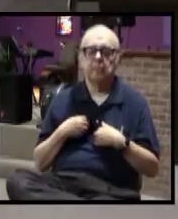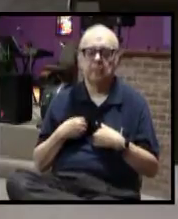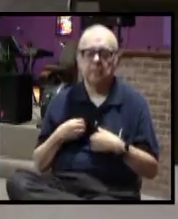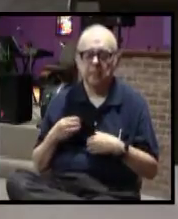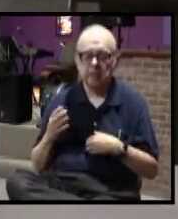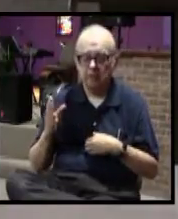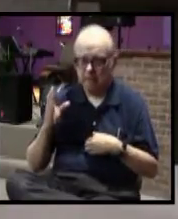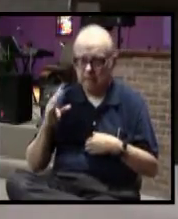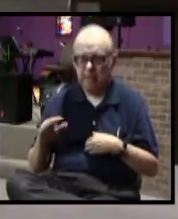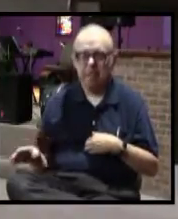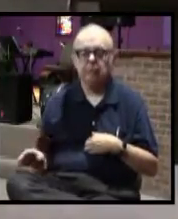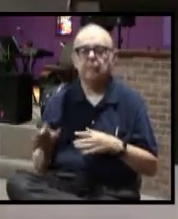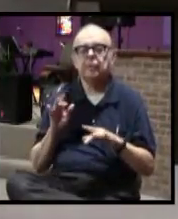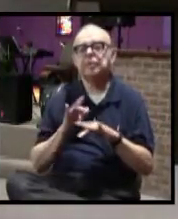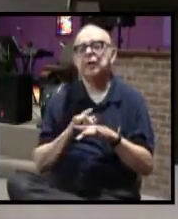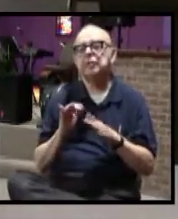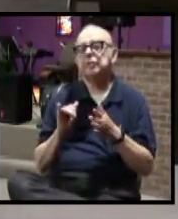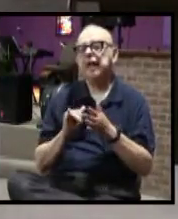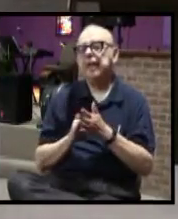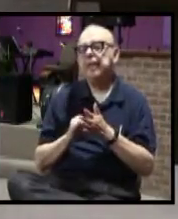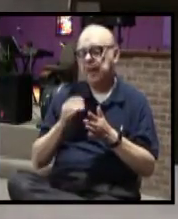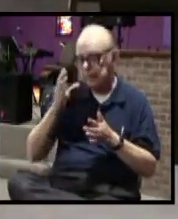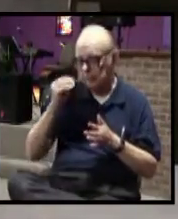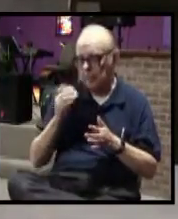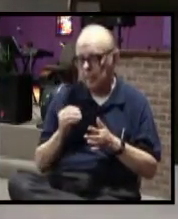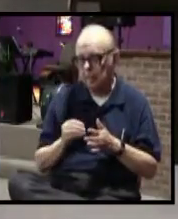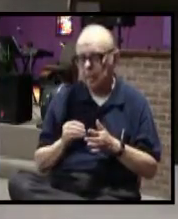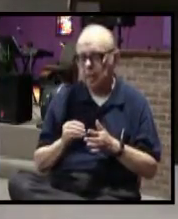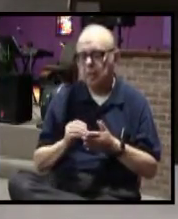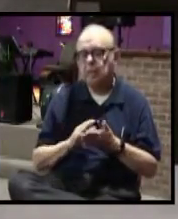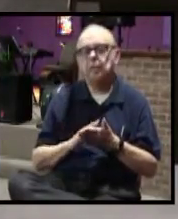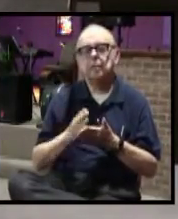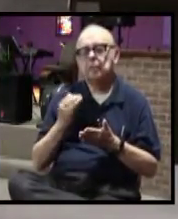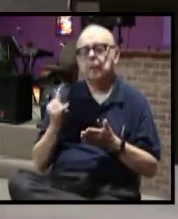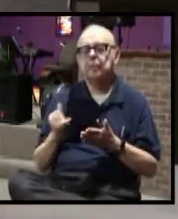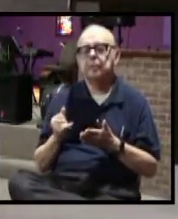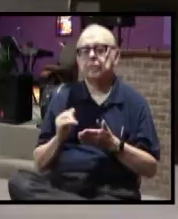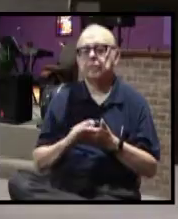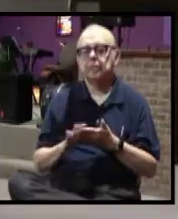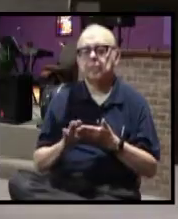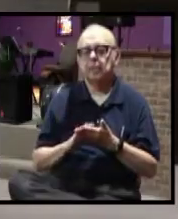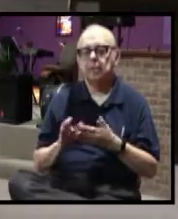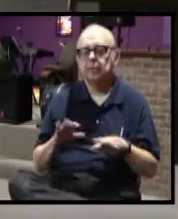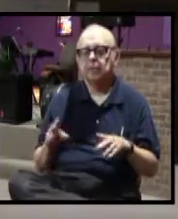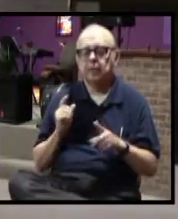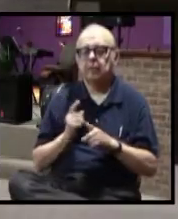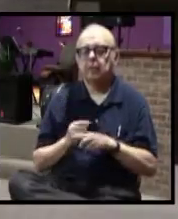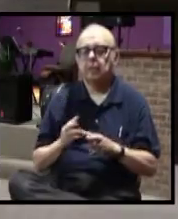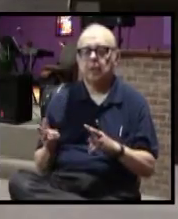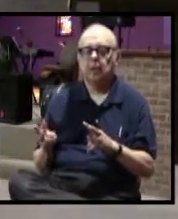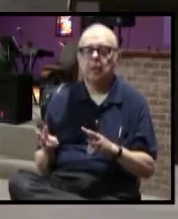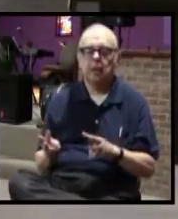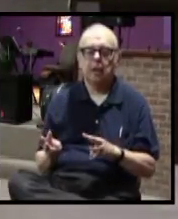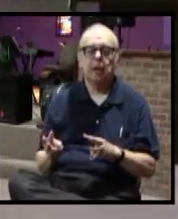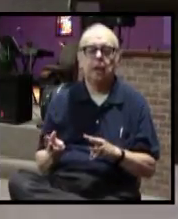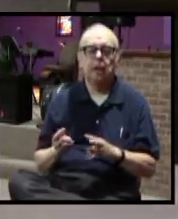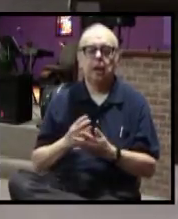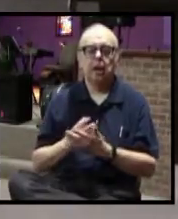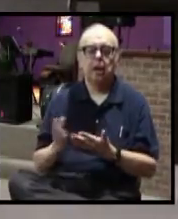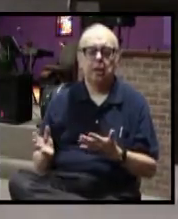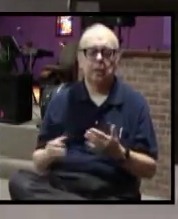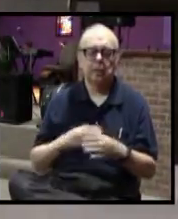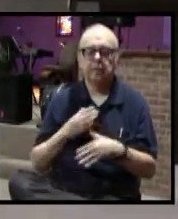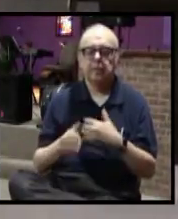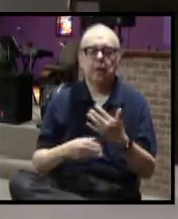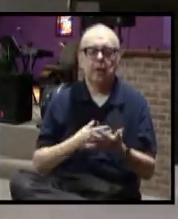voice. And the child that will finally reach out to him, that will help him, that will include him, will be the kindest child, the child that does the right thing by